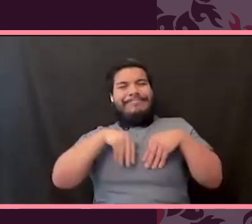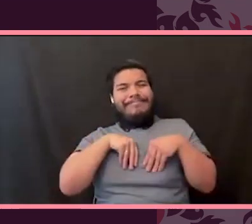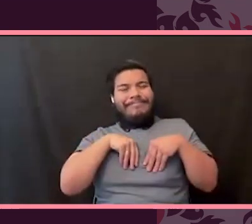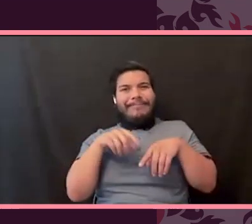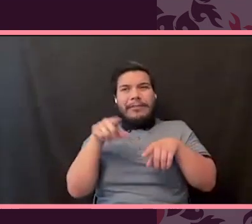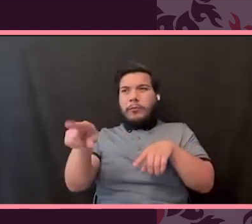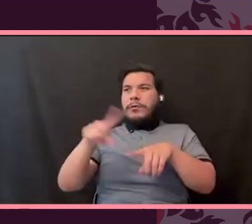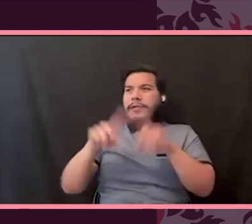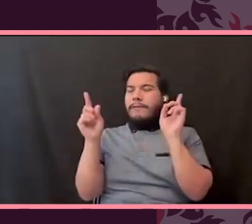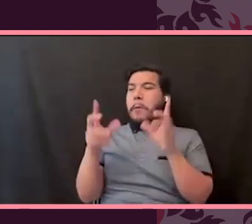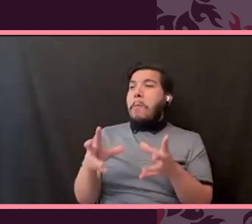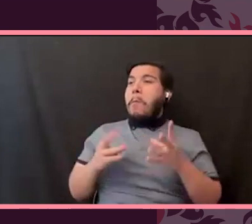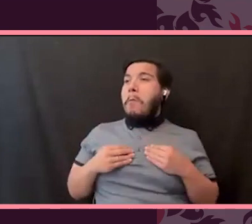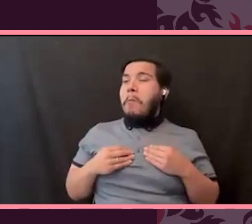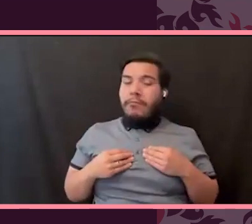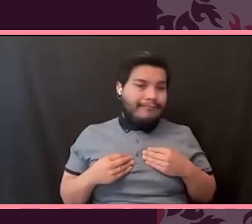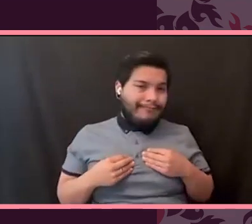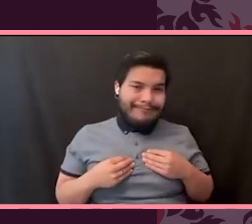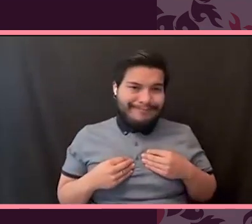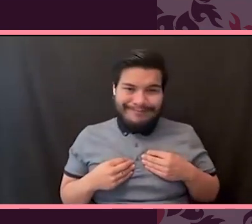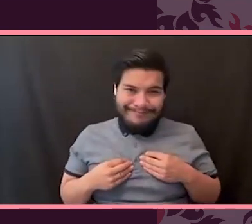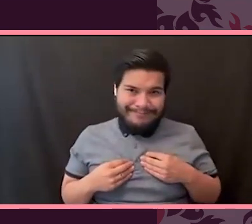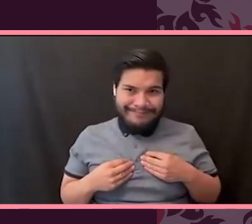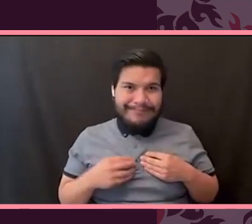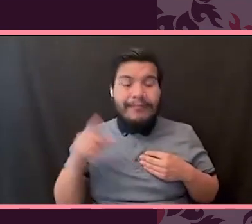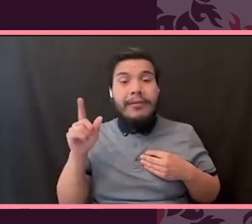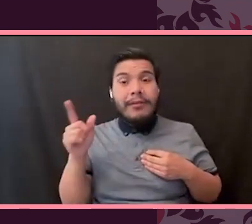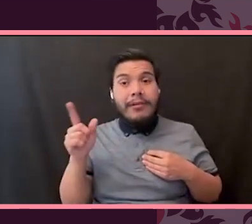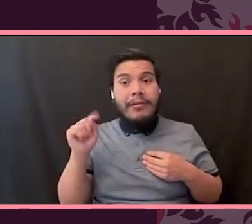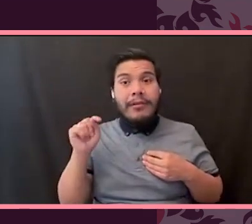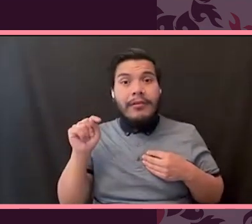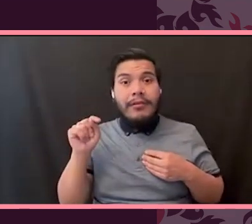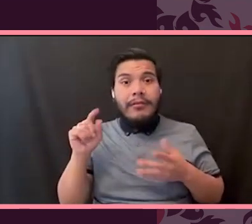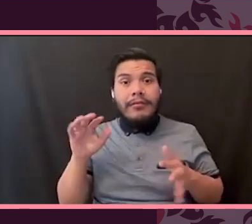Wow. Wow. This is Taejas. Also, I would